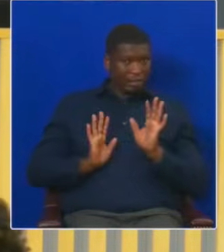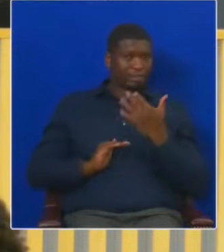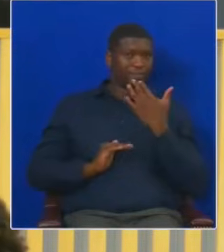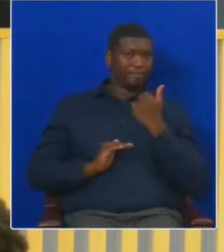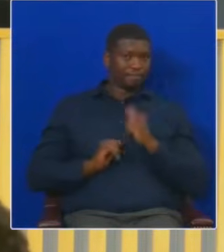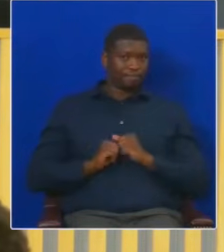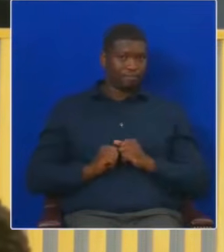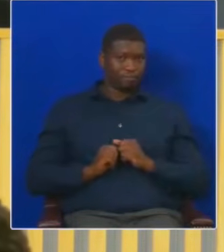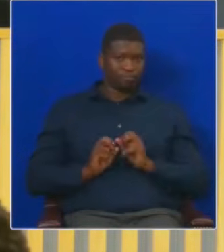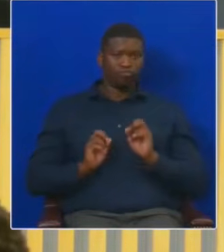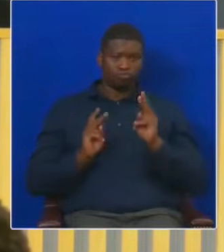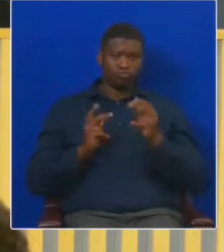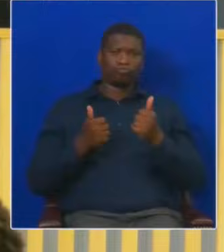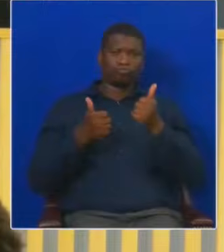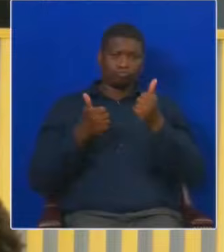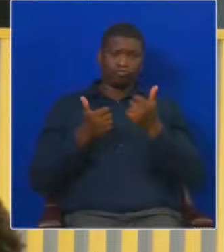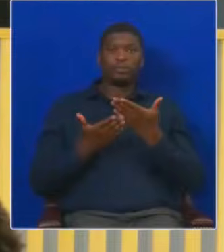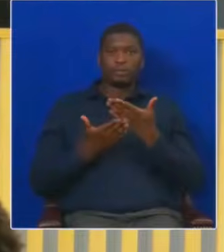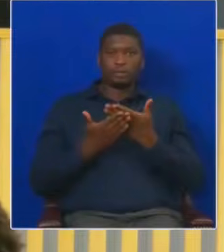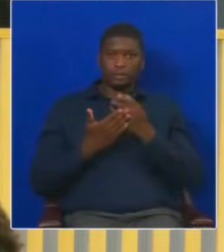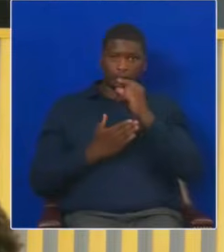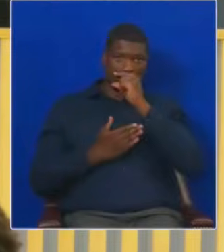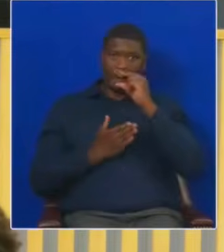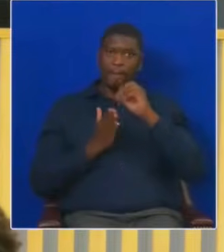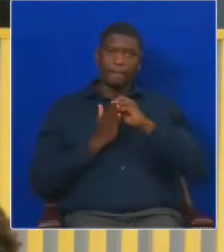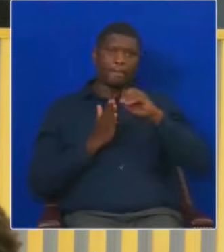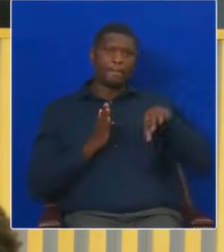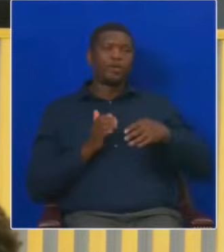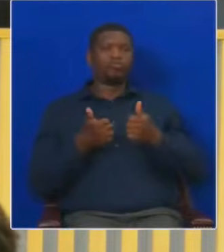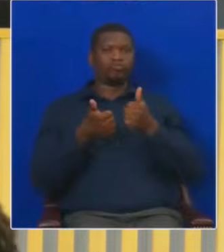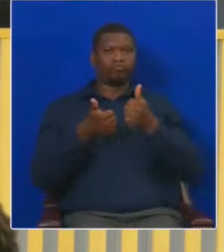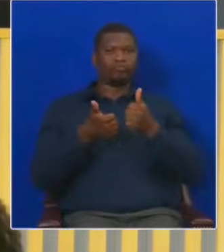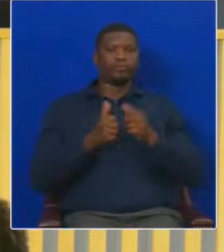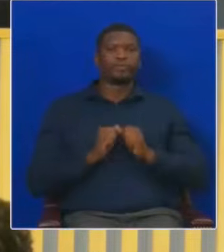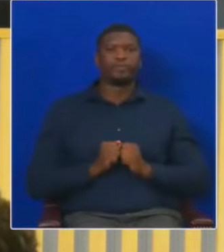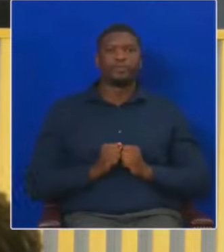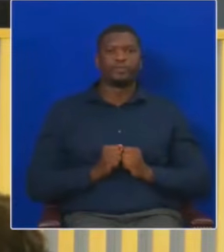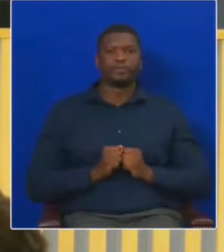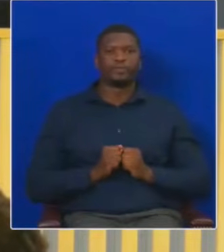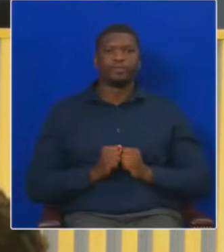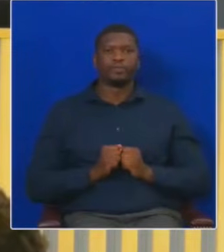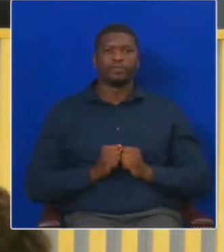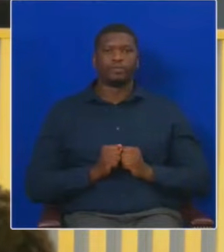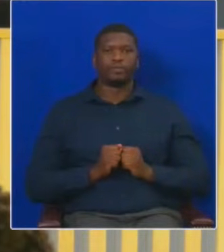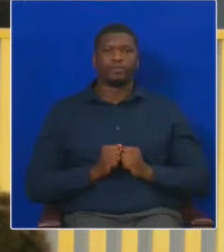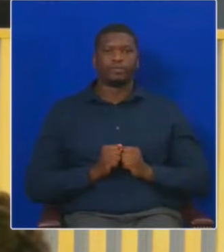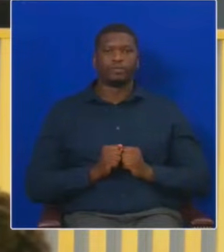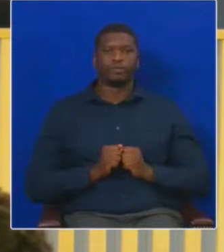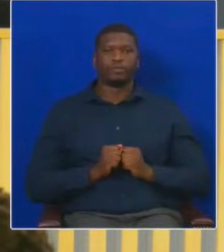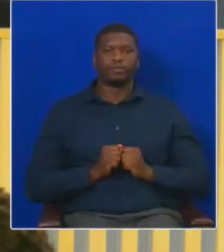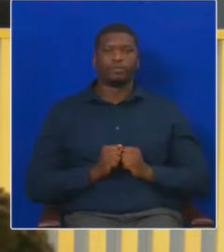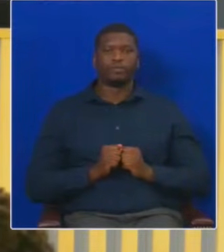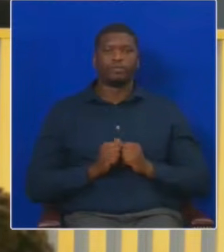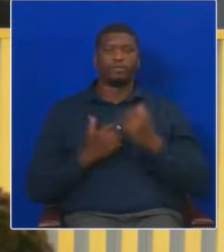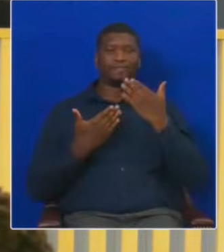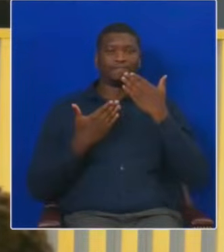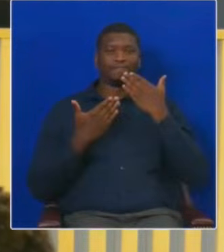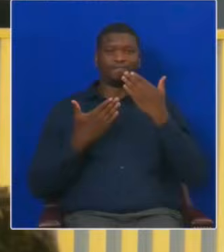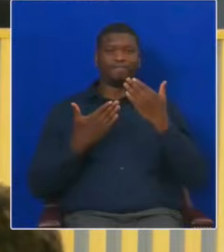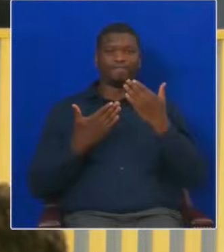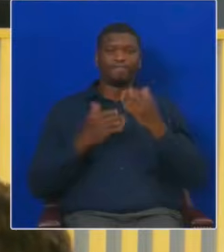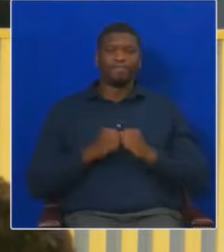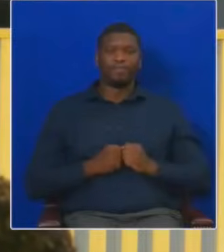may omit the name of the warrant officer, Witness C. Thank you, Commissioners.